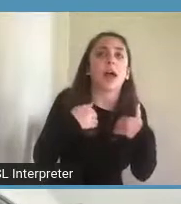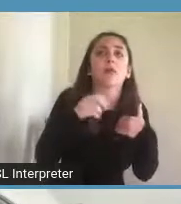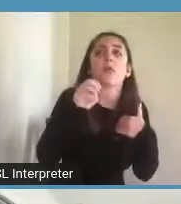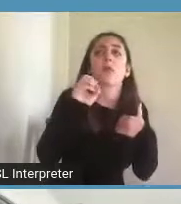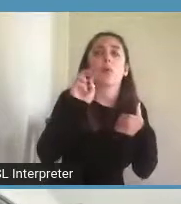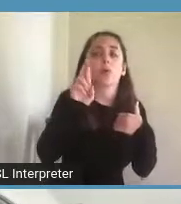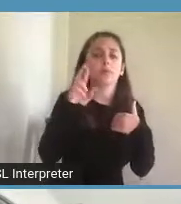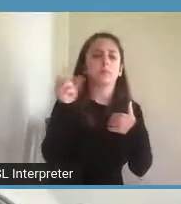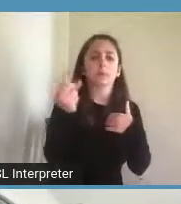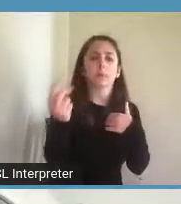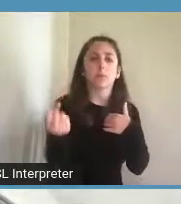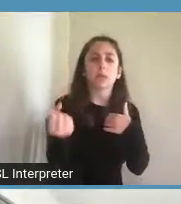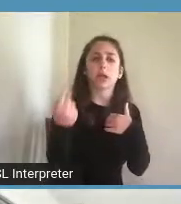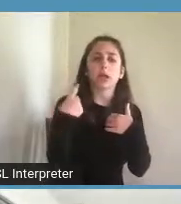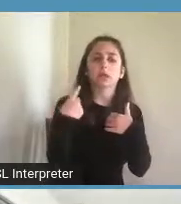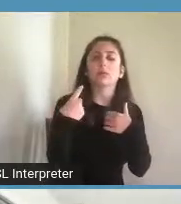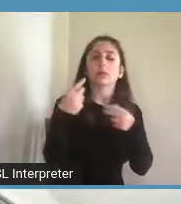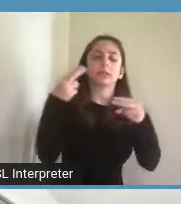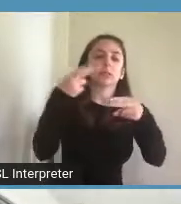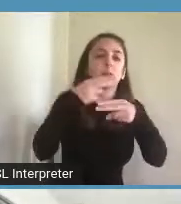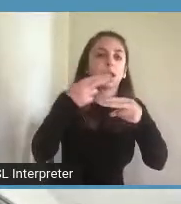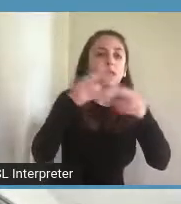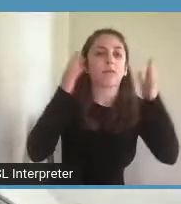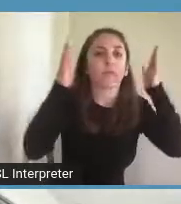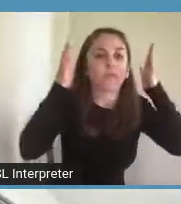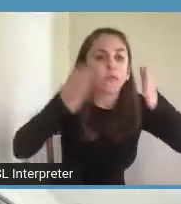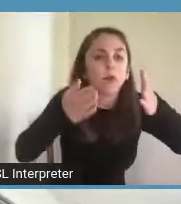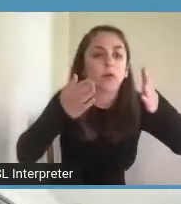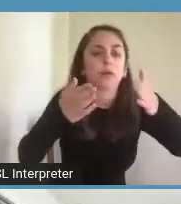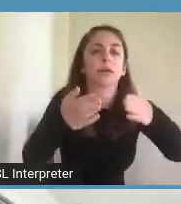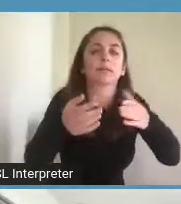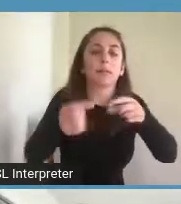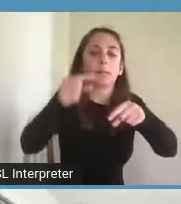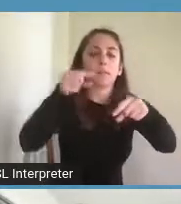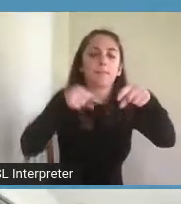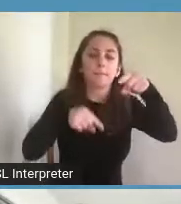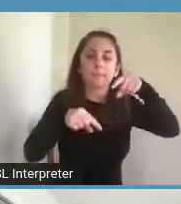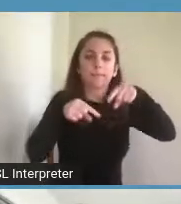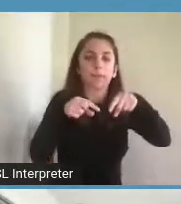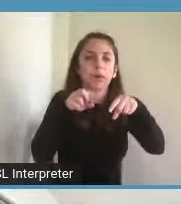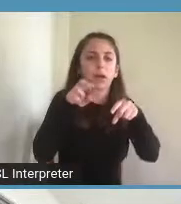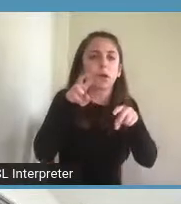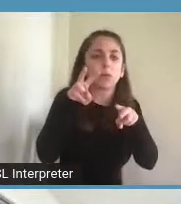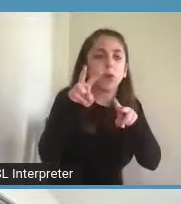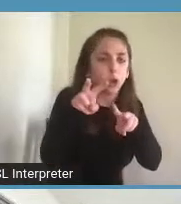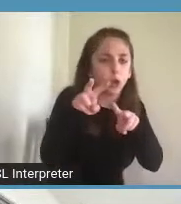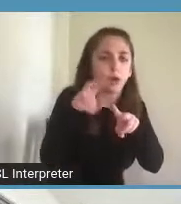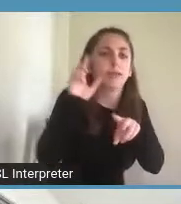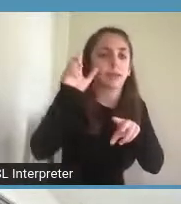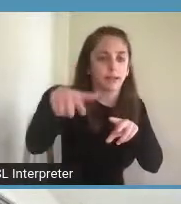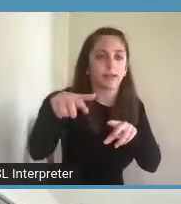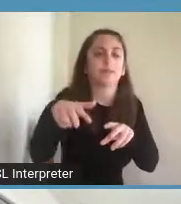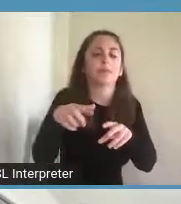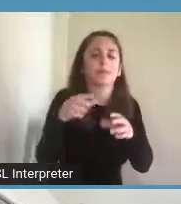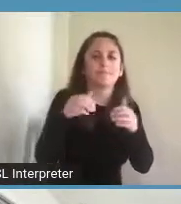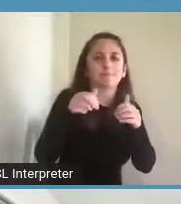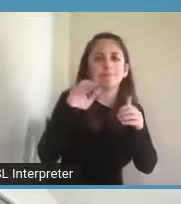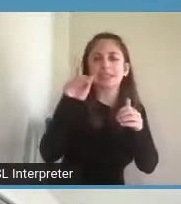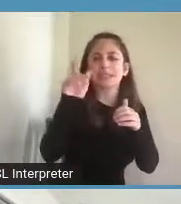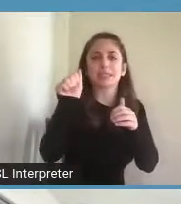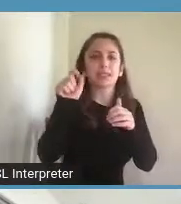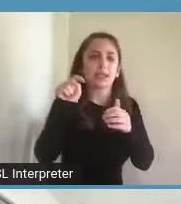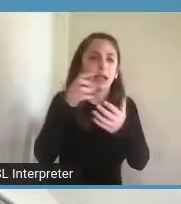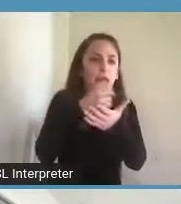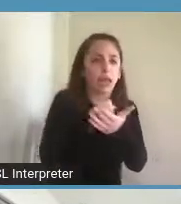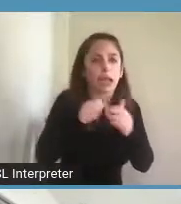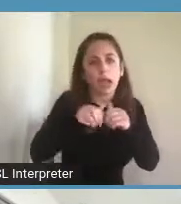then those are slides that you want to pay the most attention to or come back to in terms of how to get that data. So just